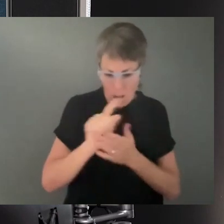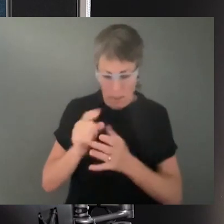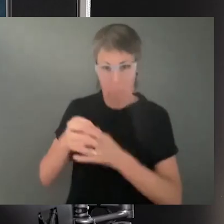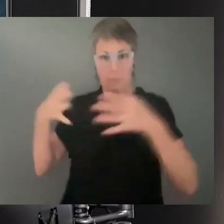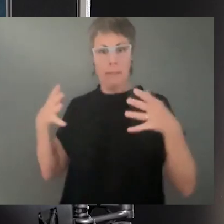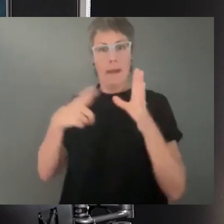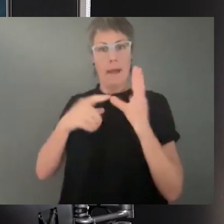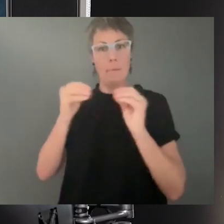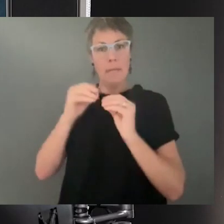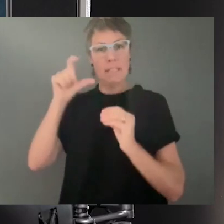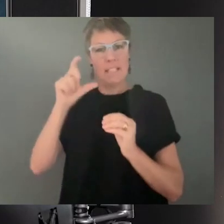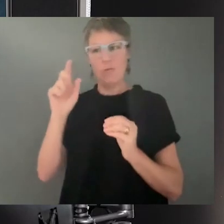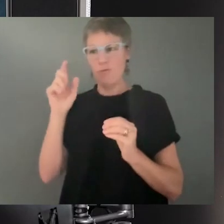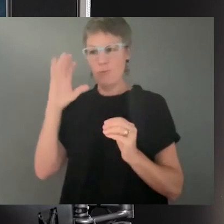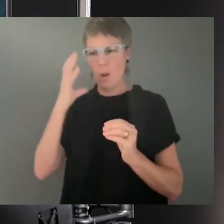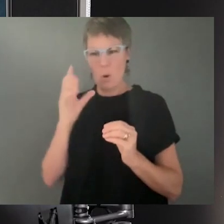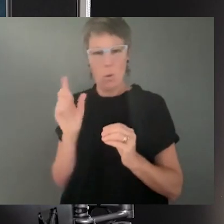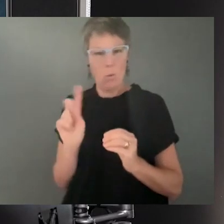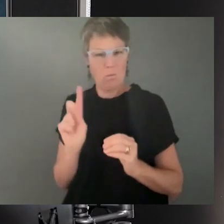to broadcasting with the ABC?